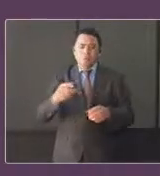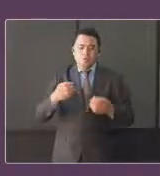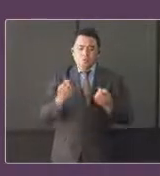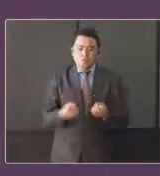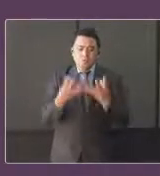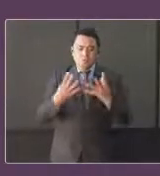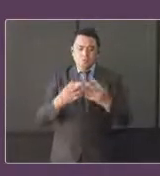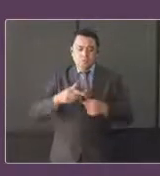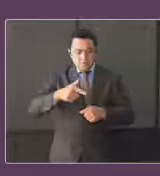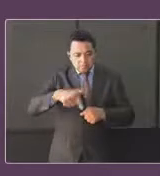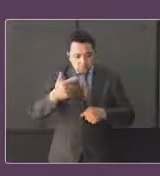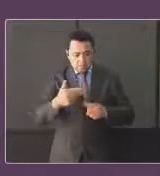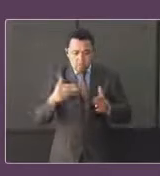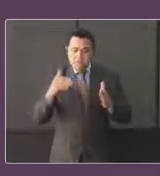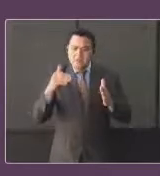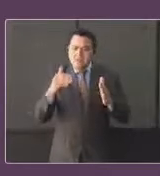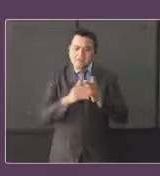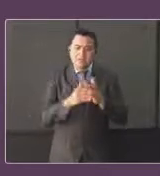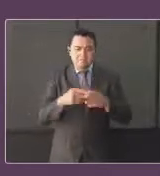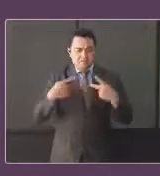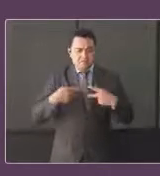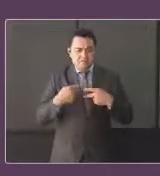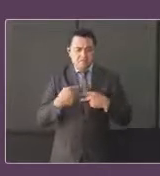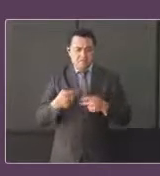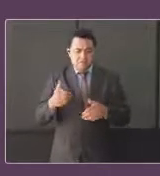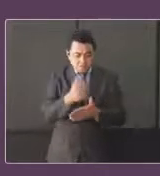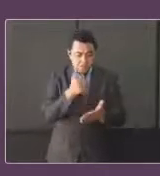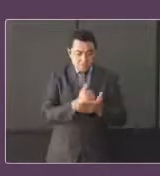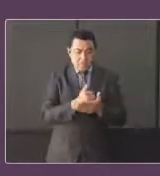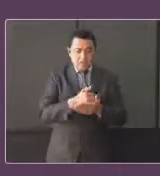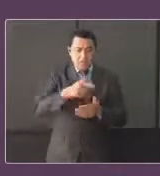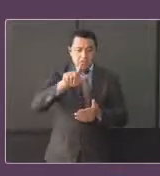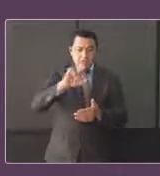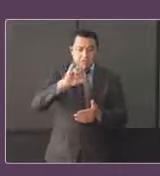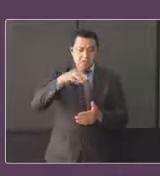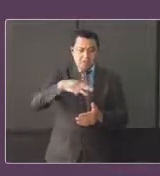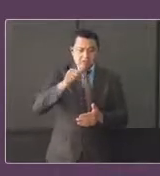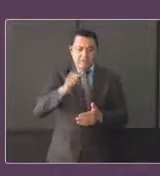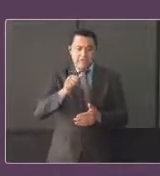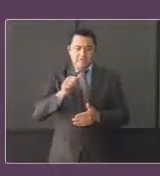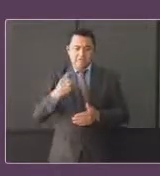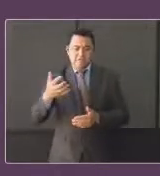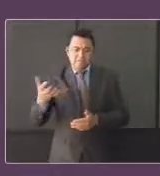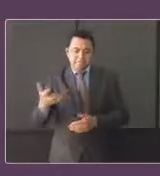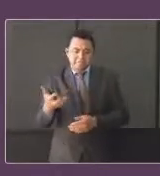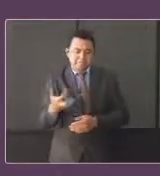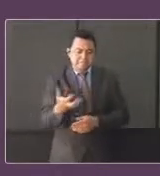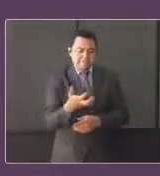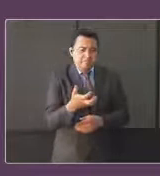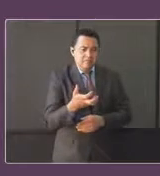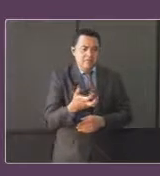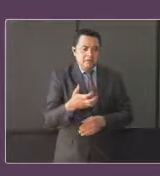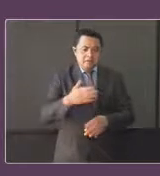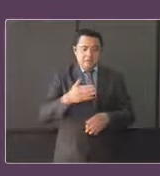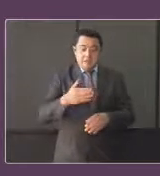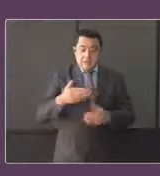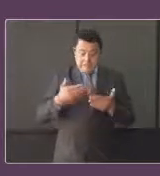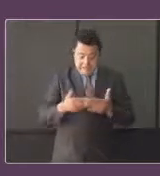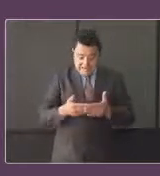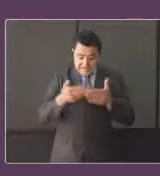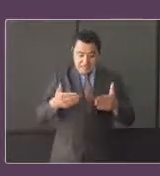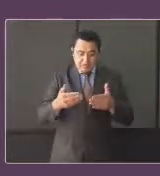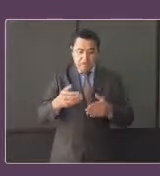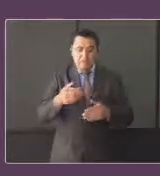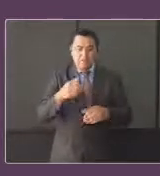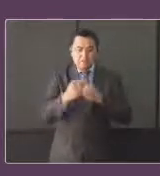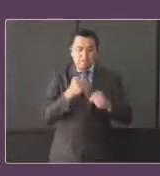around 12,000 foreigners in the city. And this has increased from 12,000 in 2014 to more